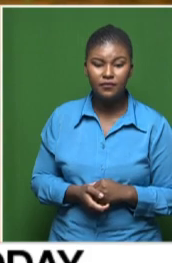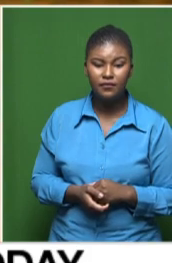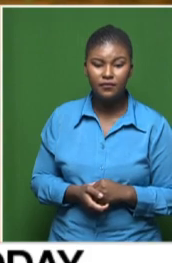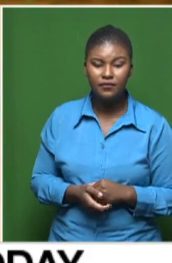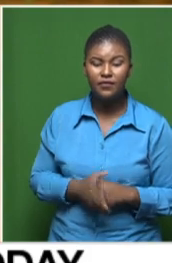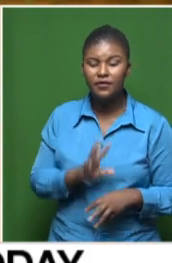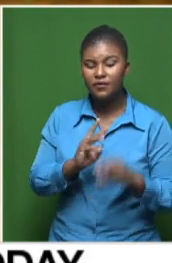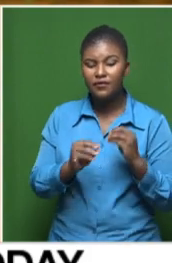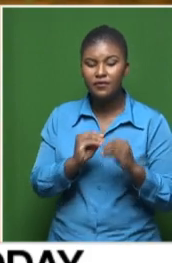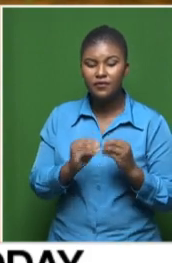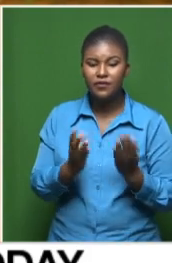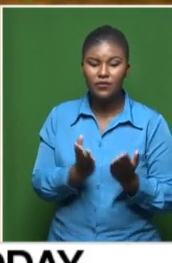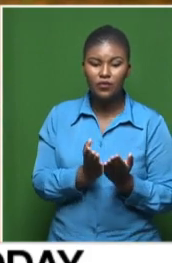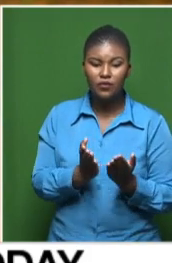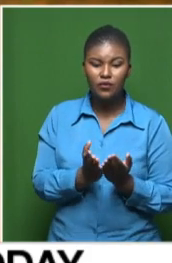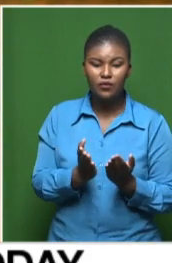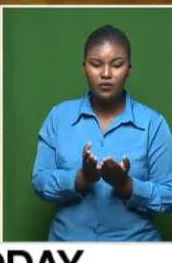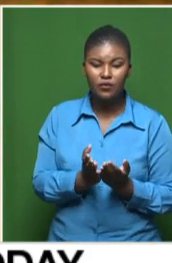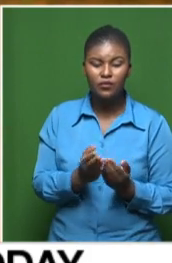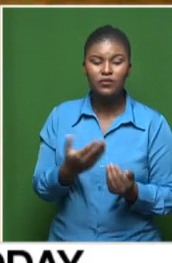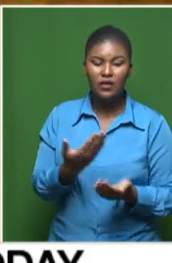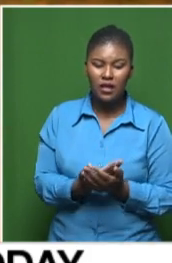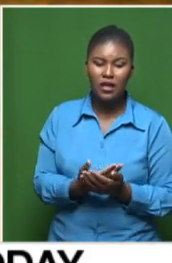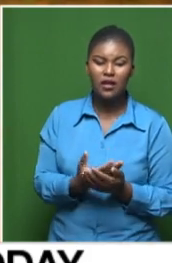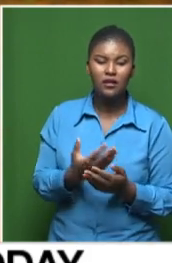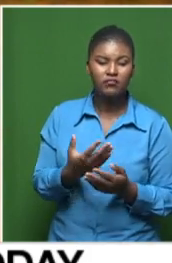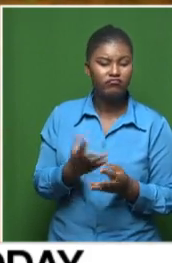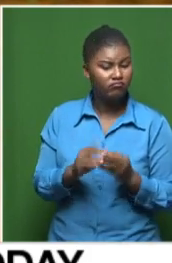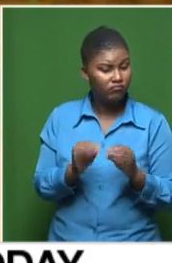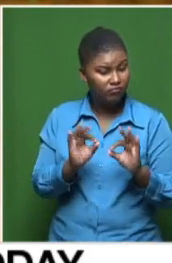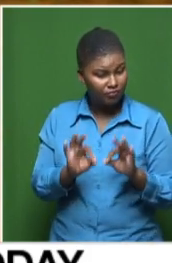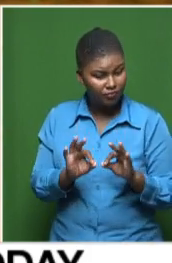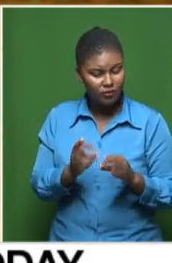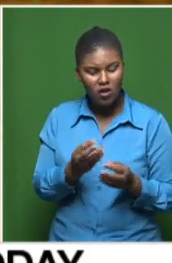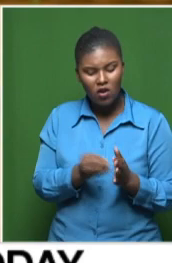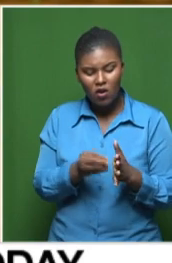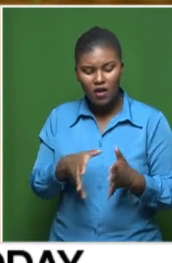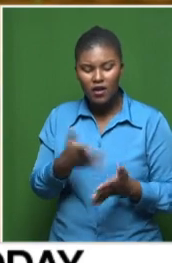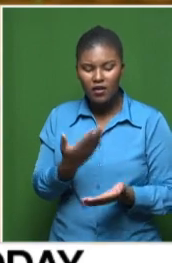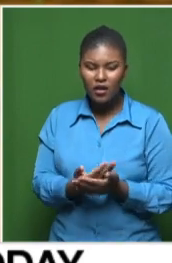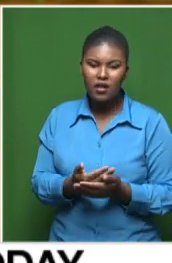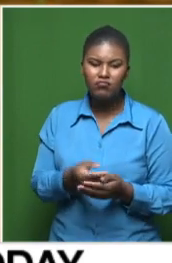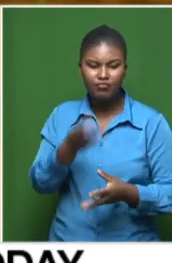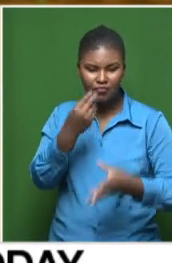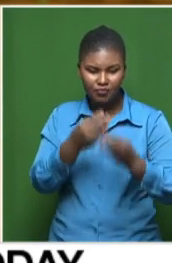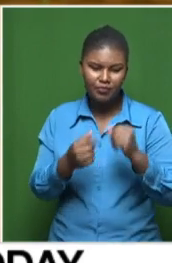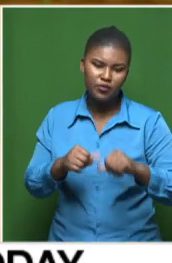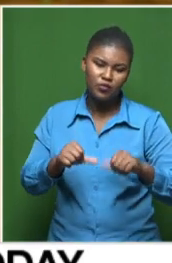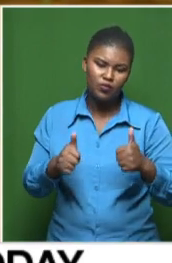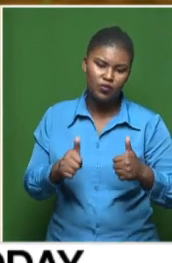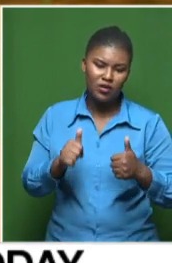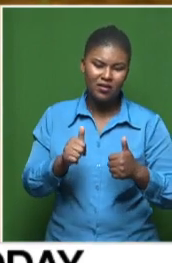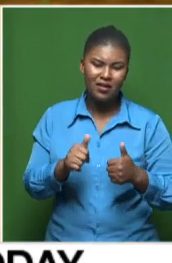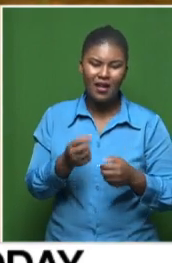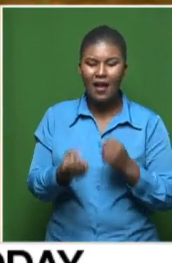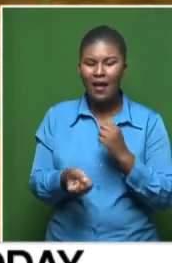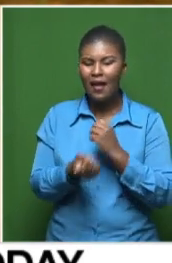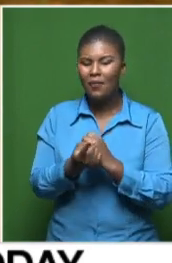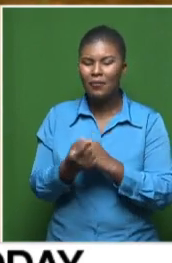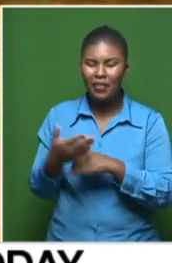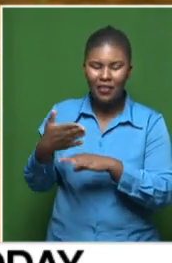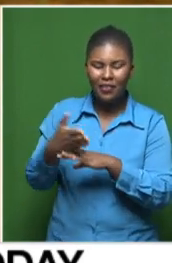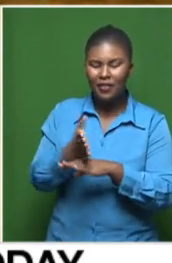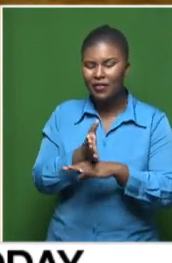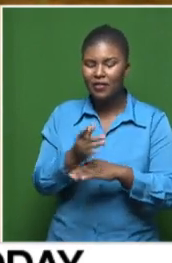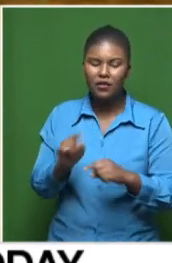renovate this school so that it can come in good conditions, so that the learners can't get disturbances and everything, so